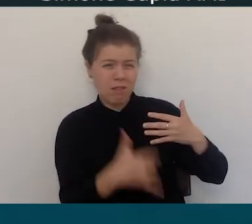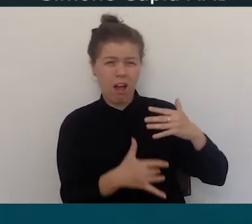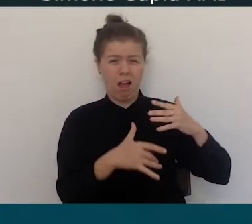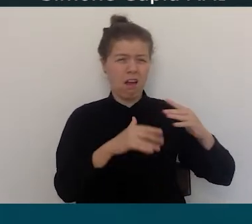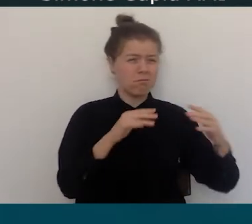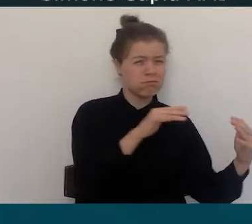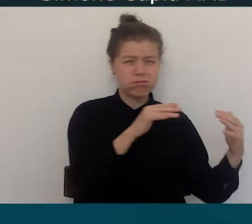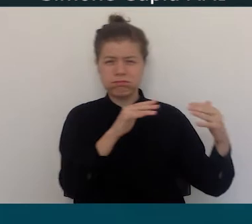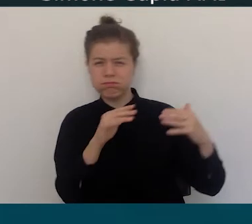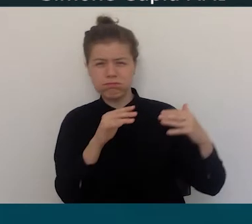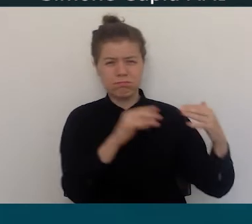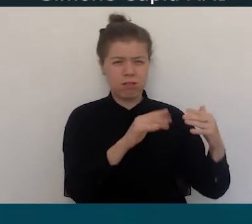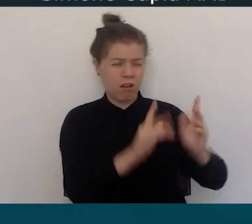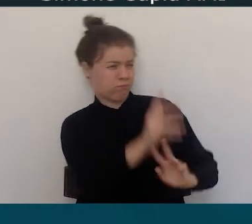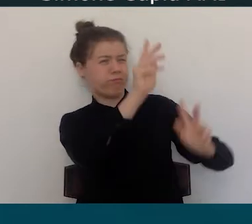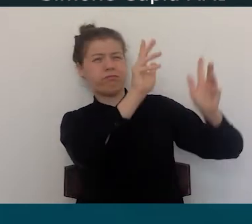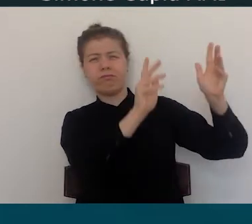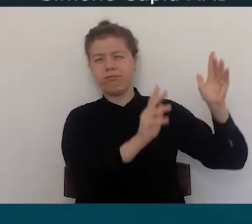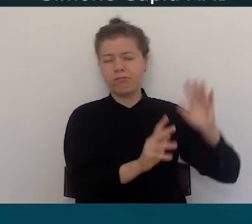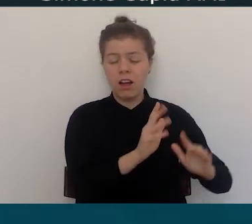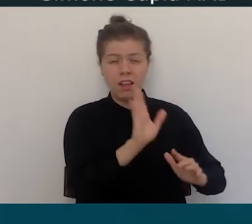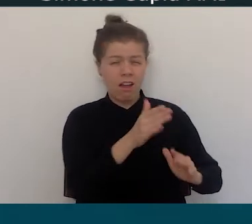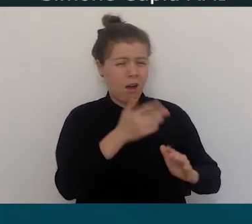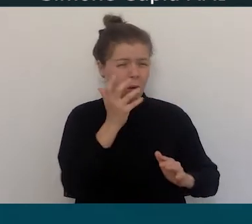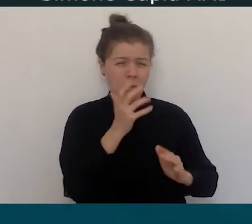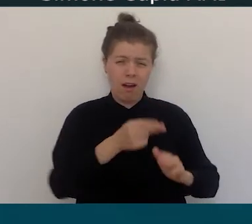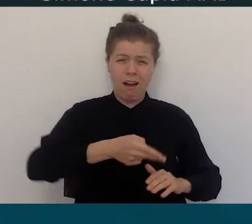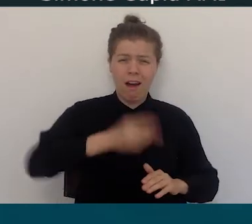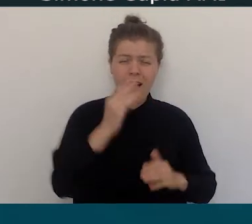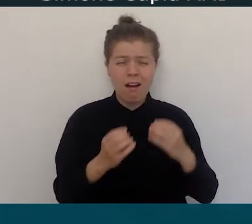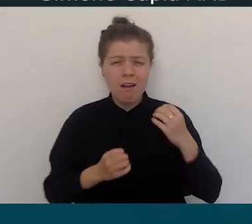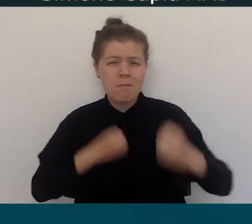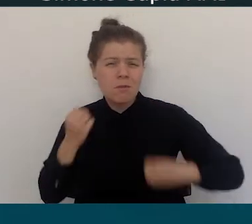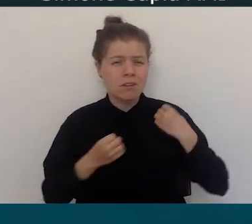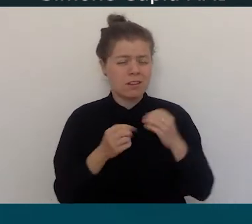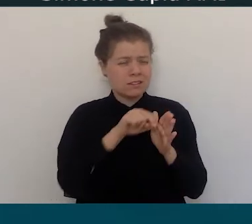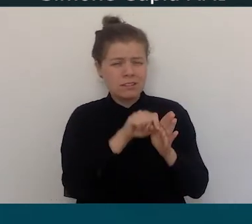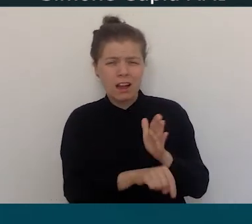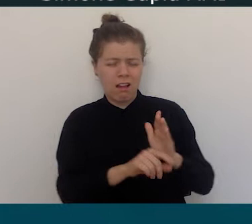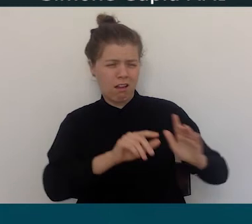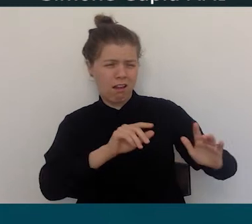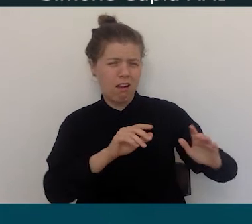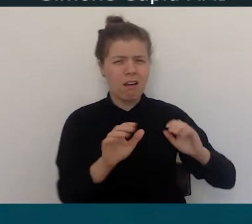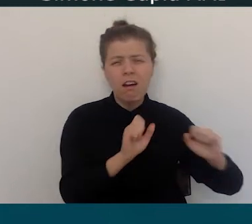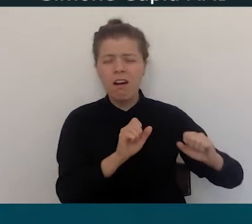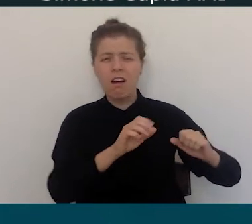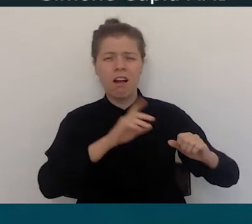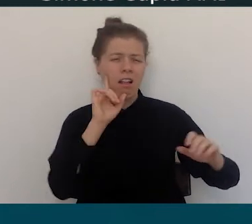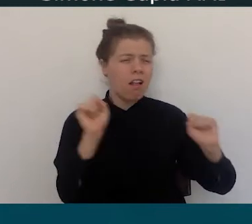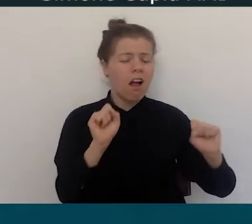and whatnot flying around, and it's going to be highly intense, quick moving, loud, and it's probably going to have matching music and